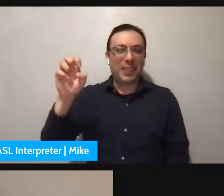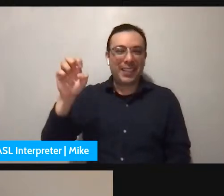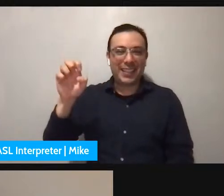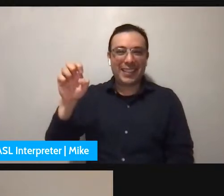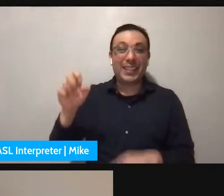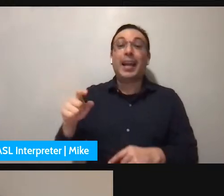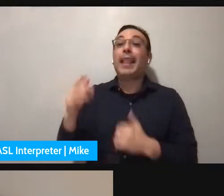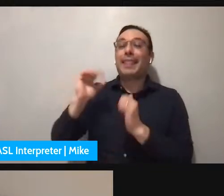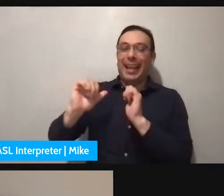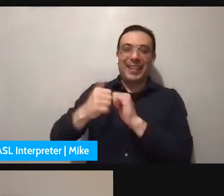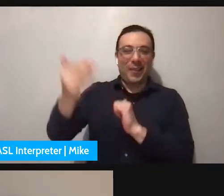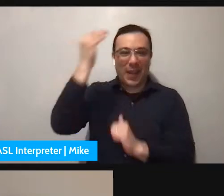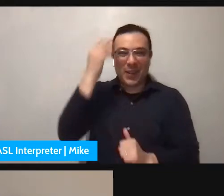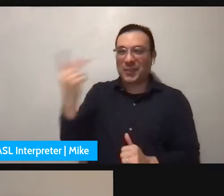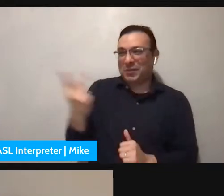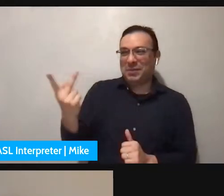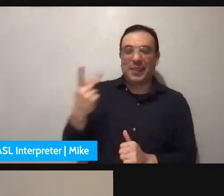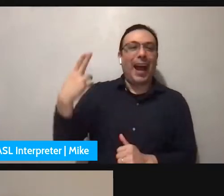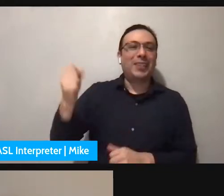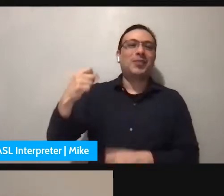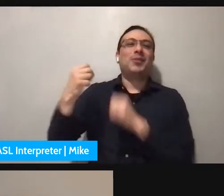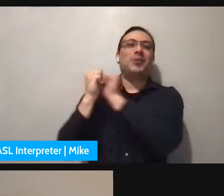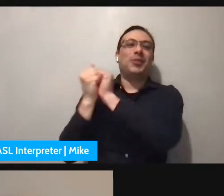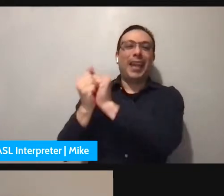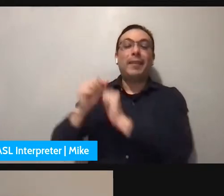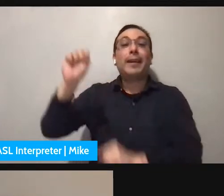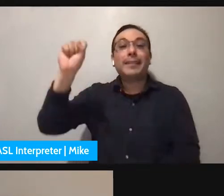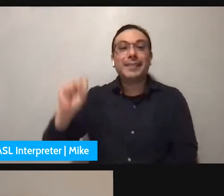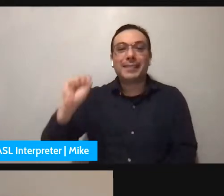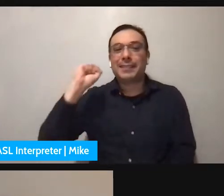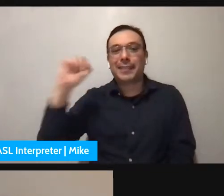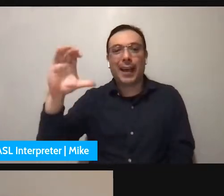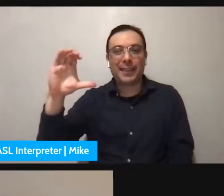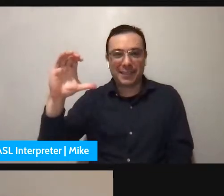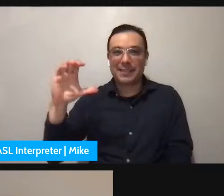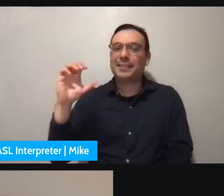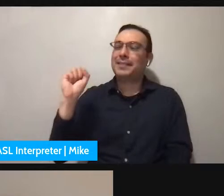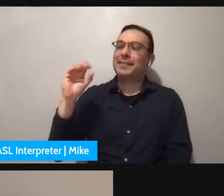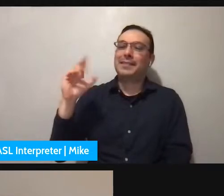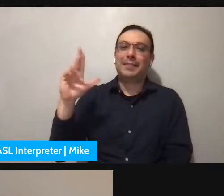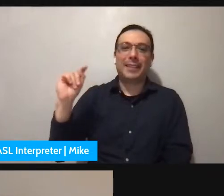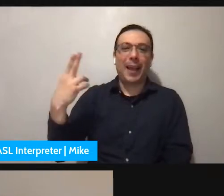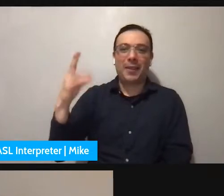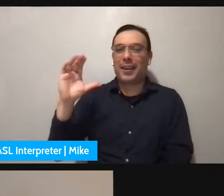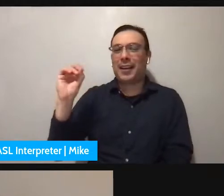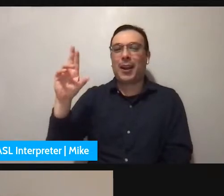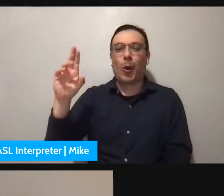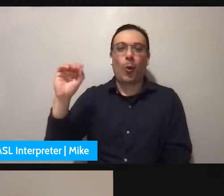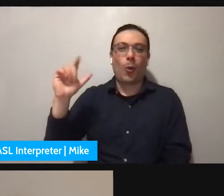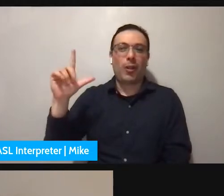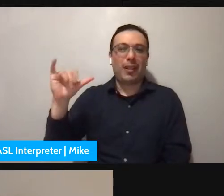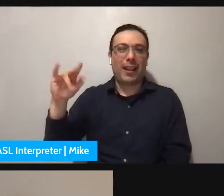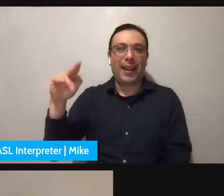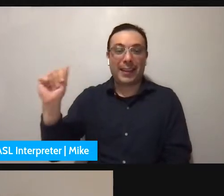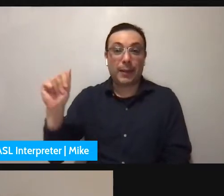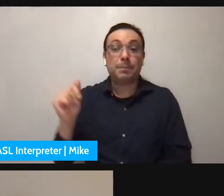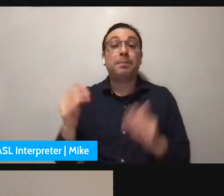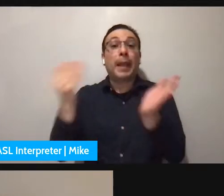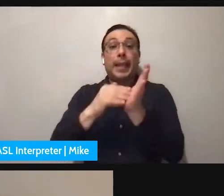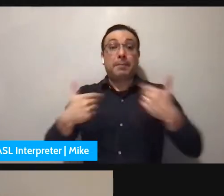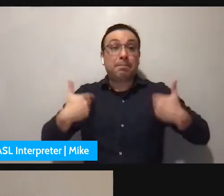high school together in South Carolina. Just before we get started, like I said, I'm Aaron